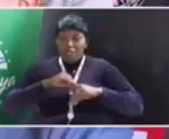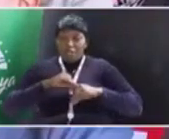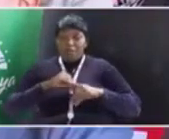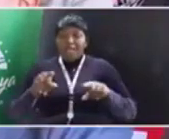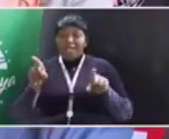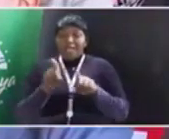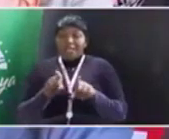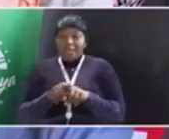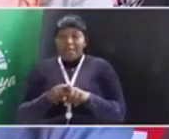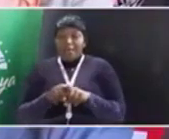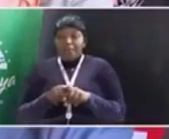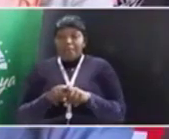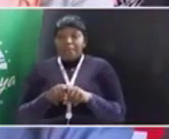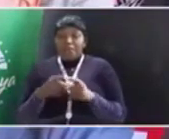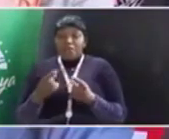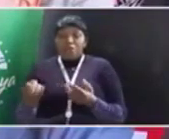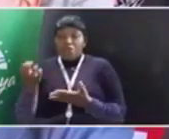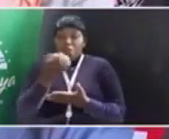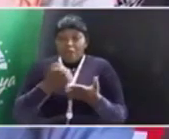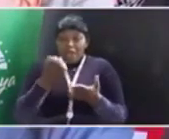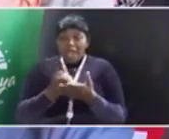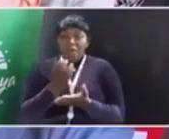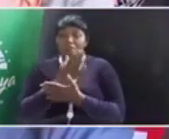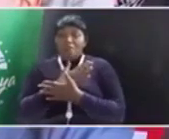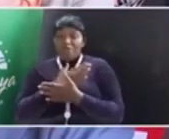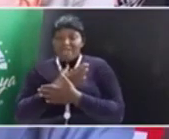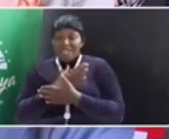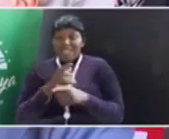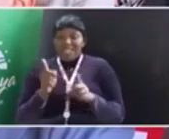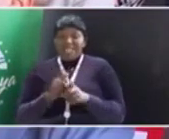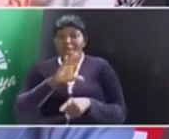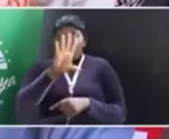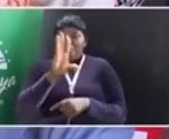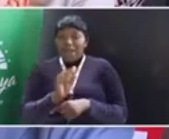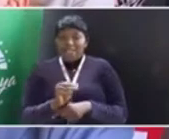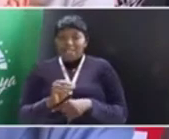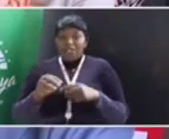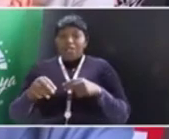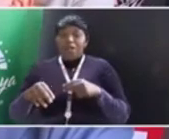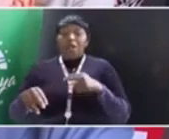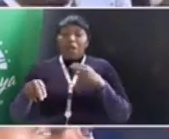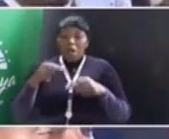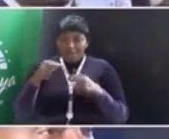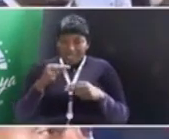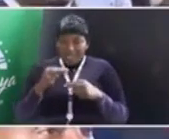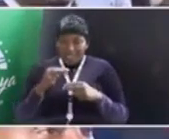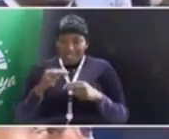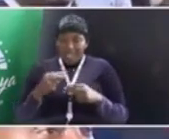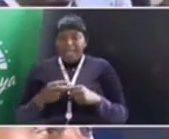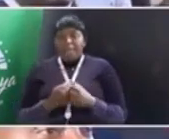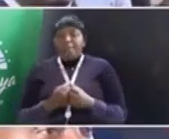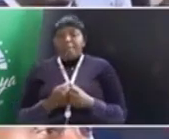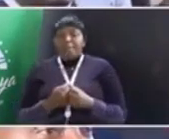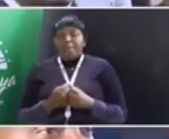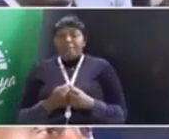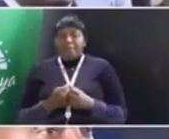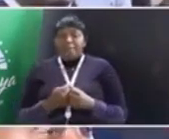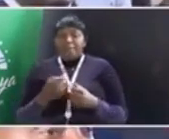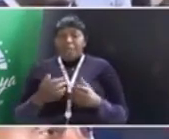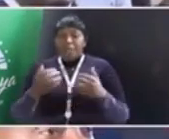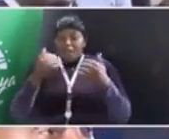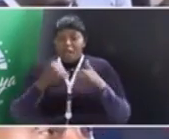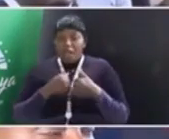resorts to eco-friendly lodges and budget hotels. The recent launch of JW Marriott Hotel in